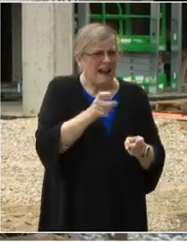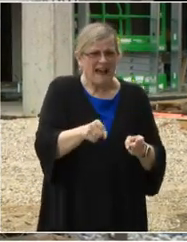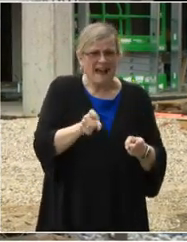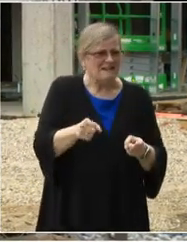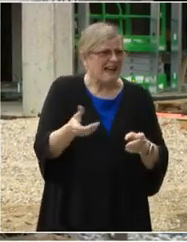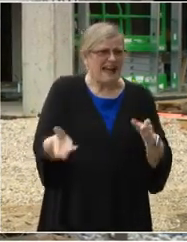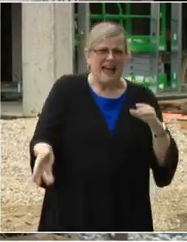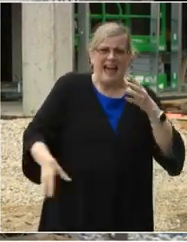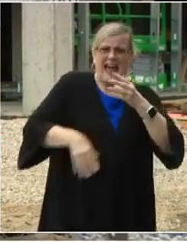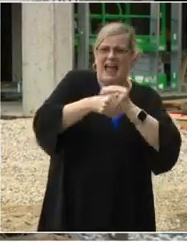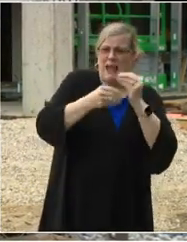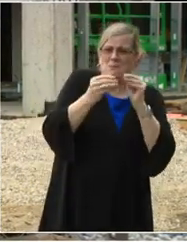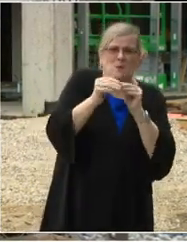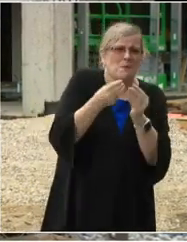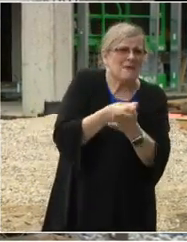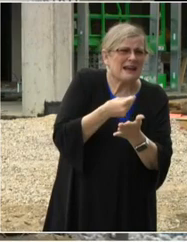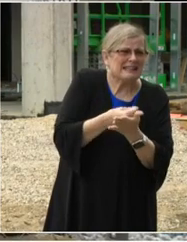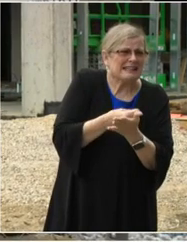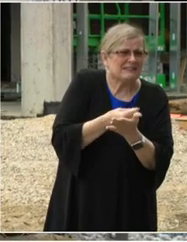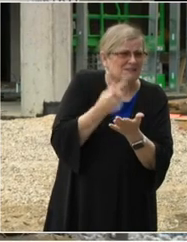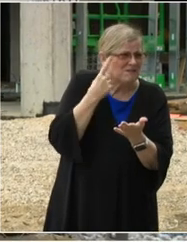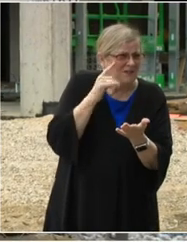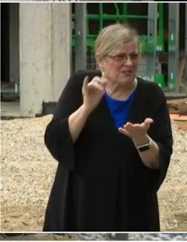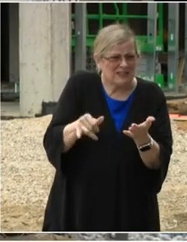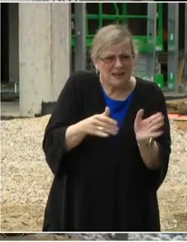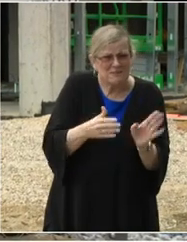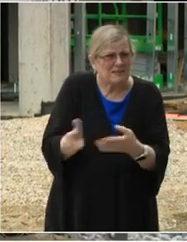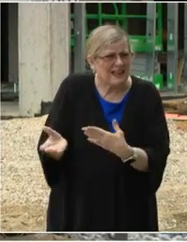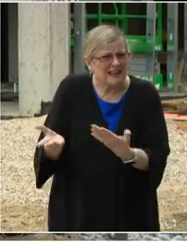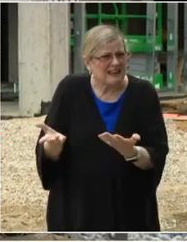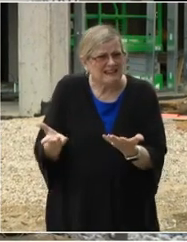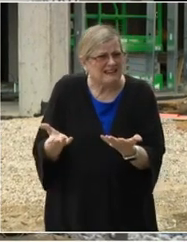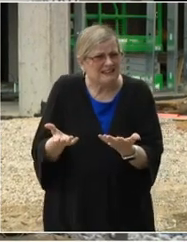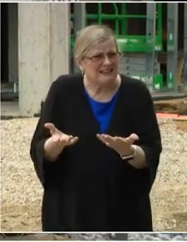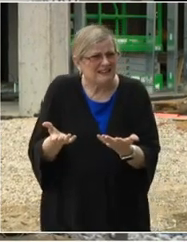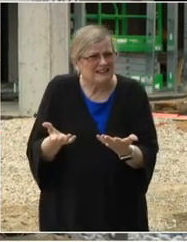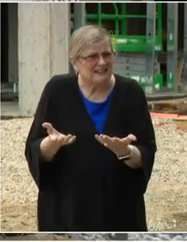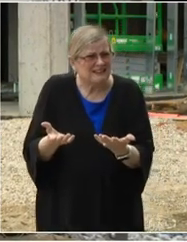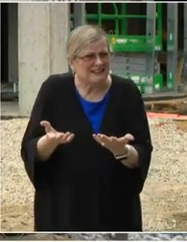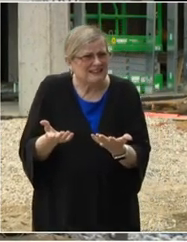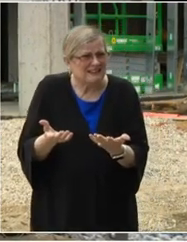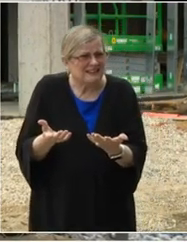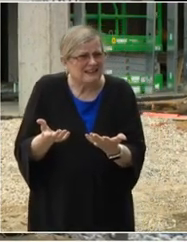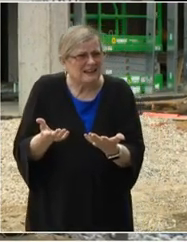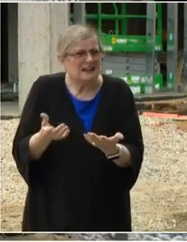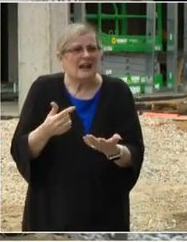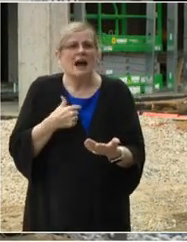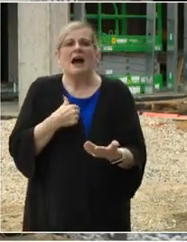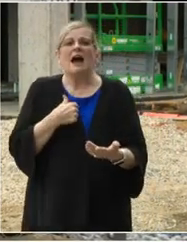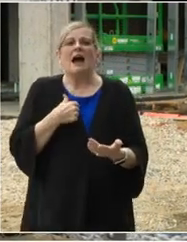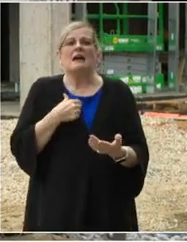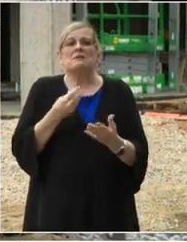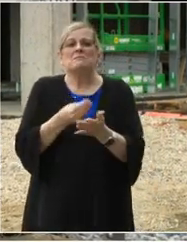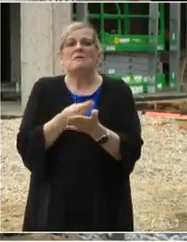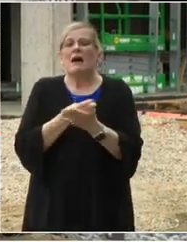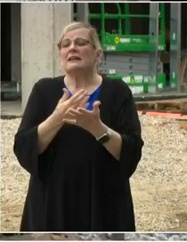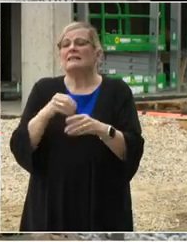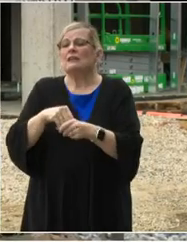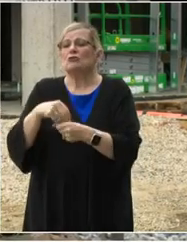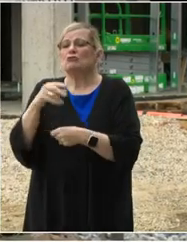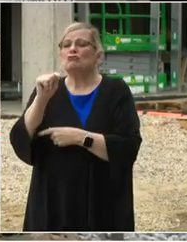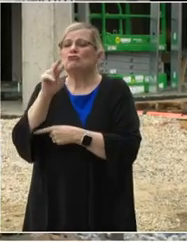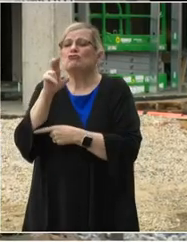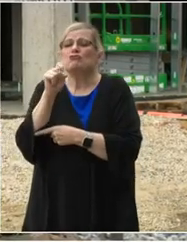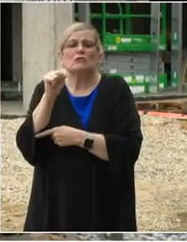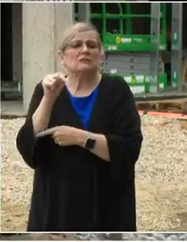plan. And I said, you know, I've been hearing some things about, triple the amount of money in the trust fund. I said, I've been hearing some things about that maybe